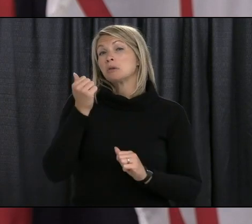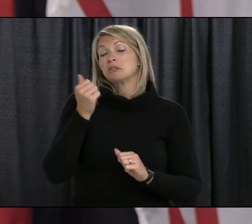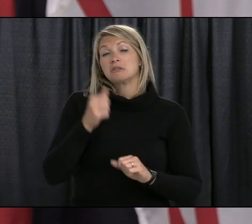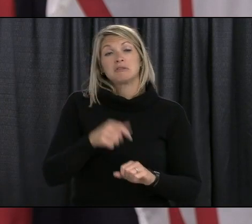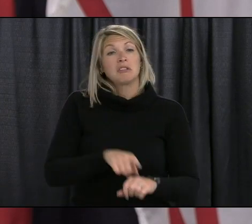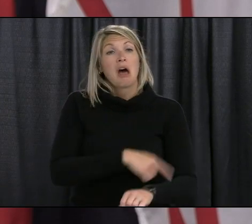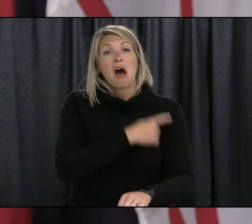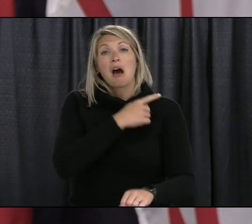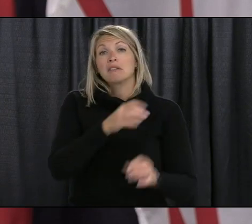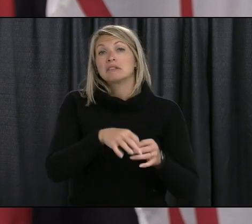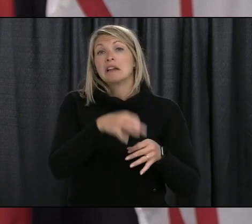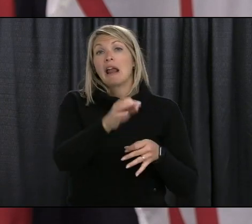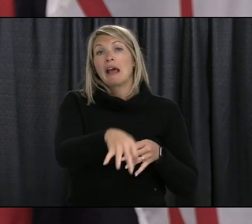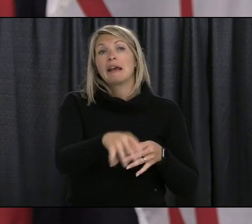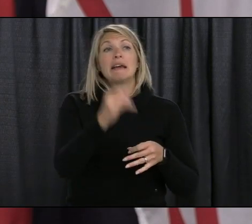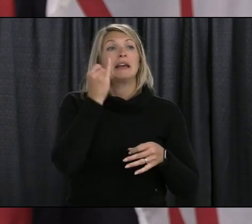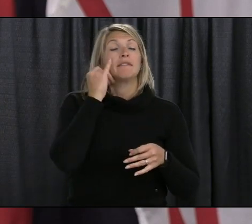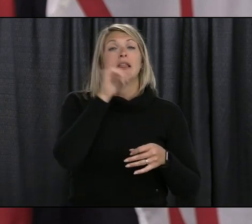are outside of town.